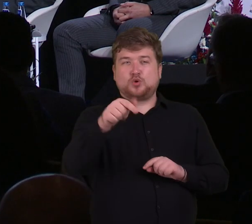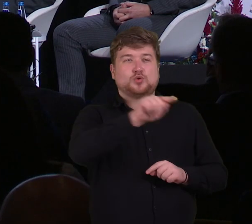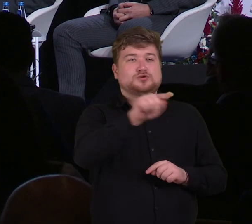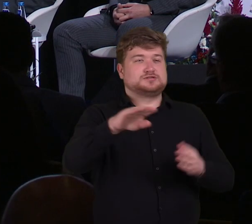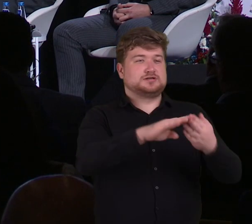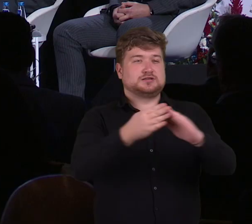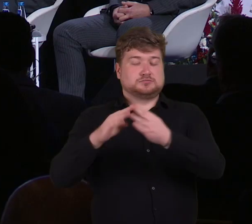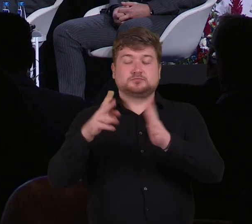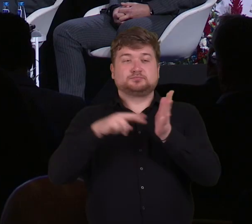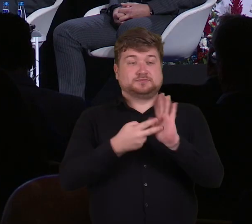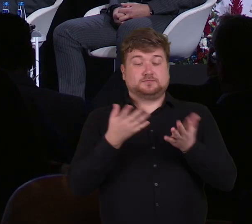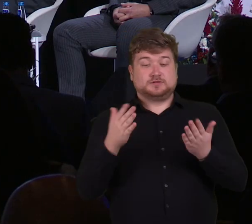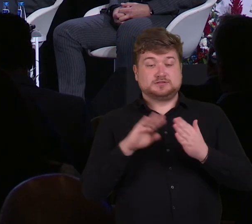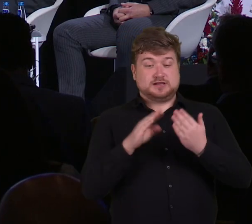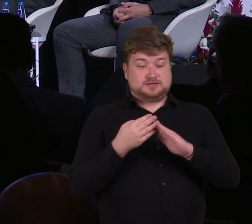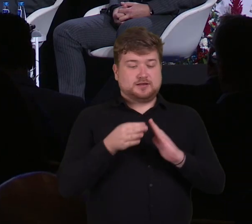in Brno?